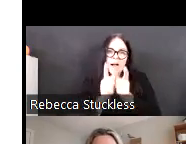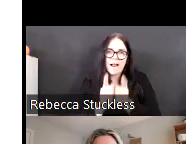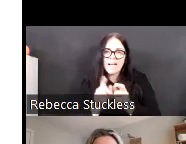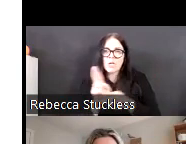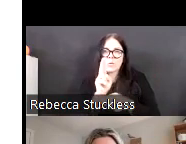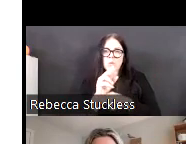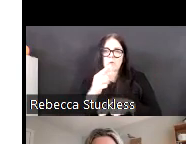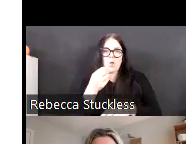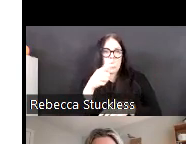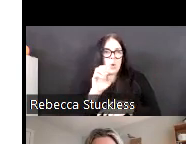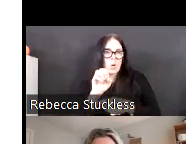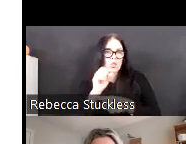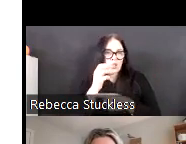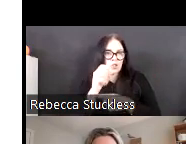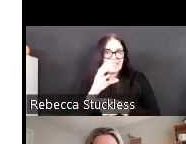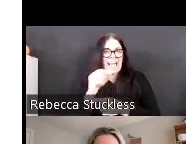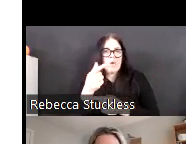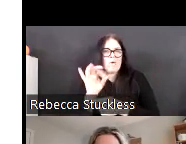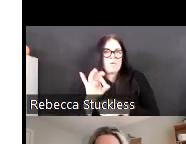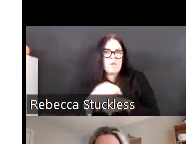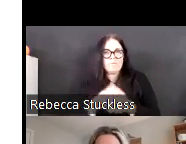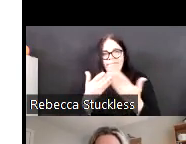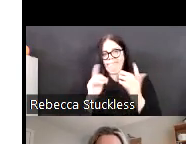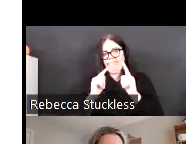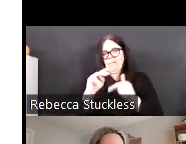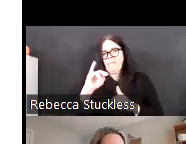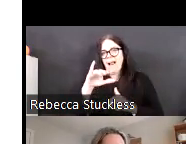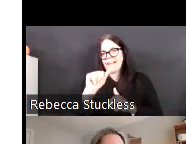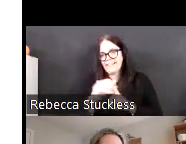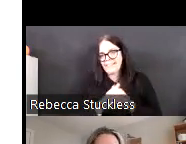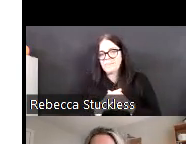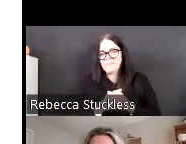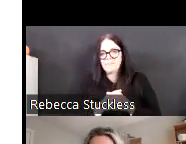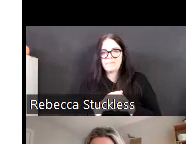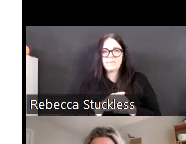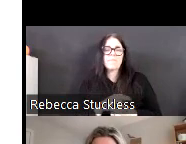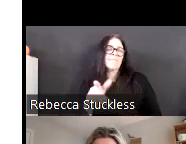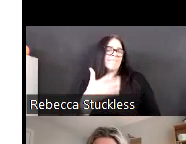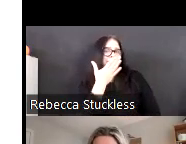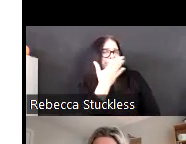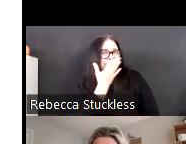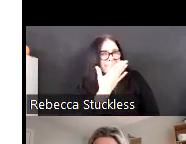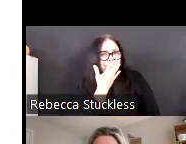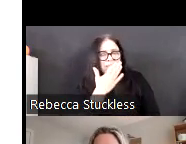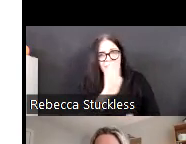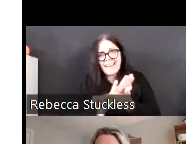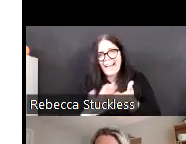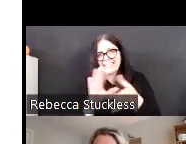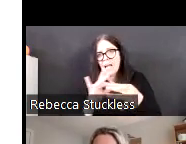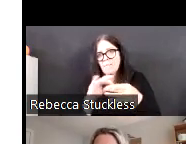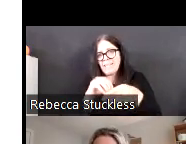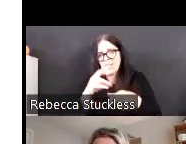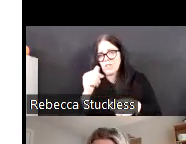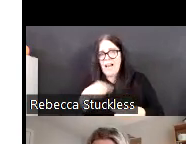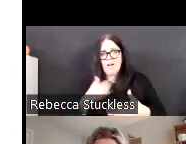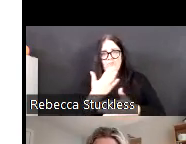Forms. Monica, I'll pass it over to you. Wow, thank you so much. And thank you for the nice comments in the chat as well. I appreciate it, especially